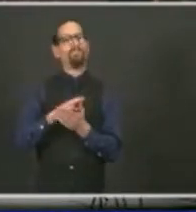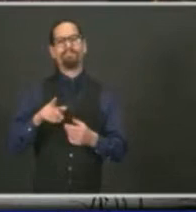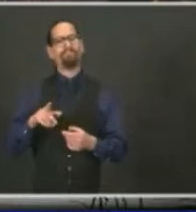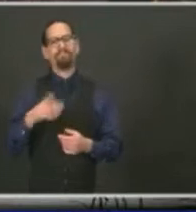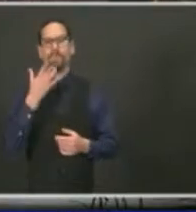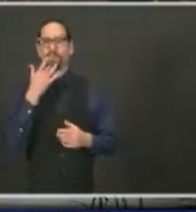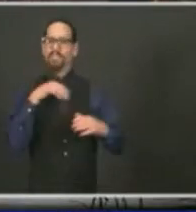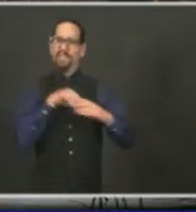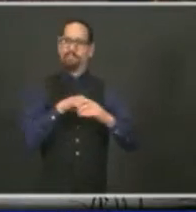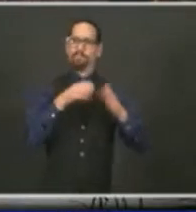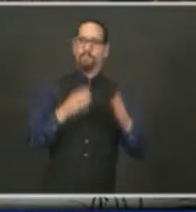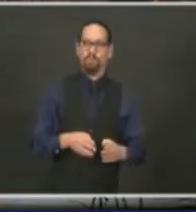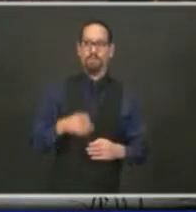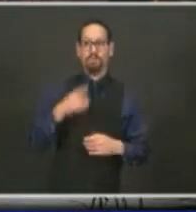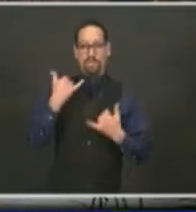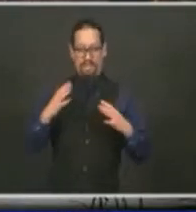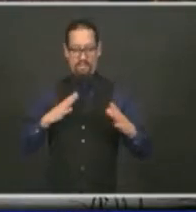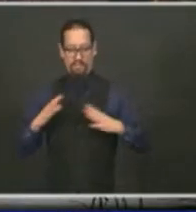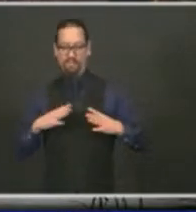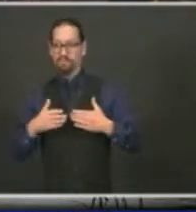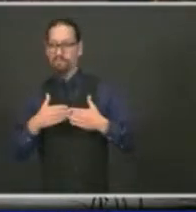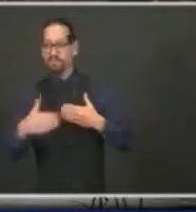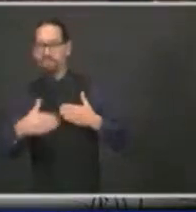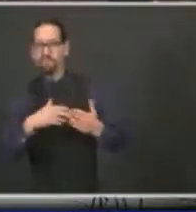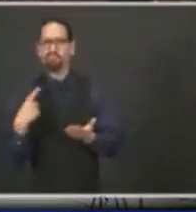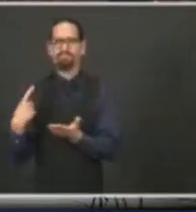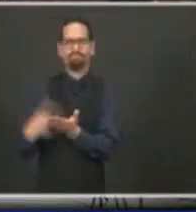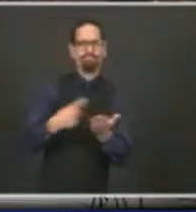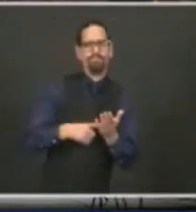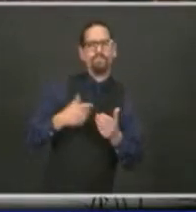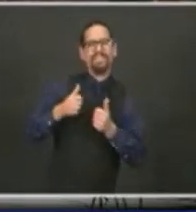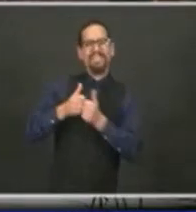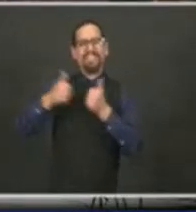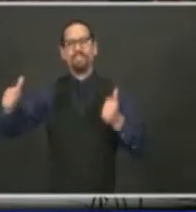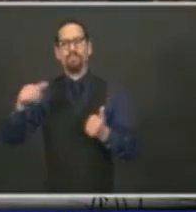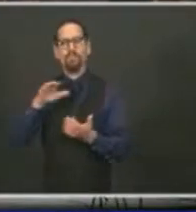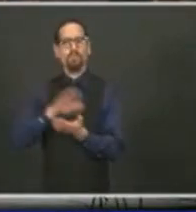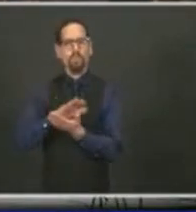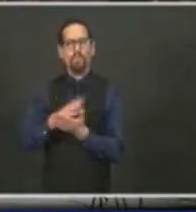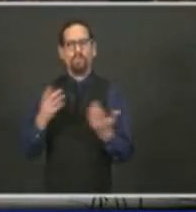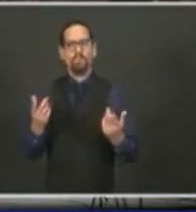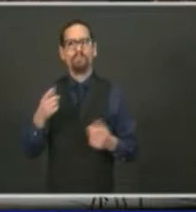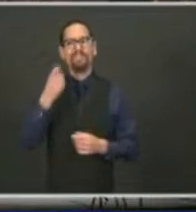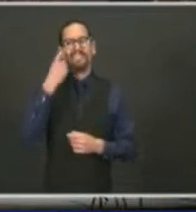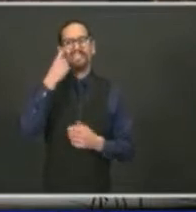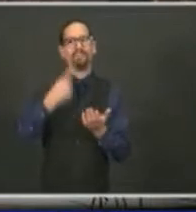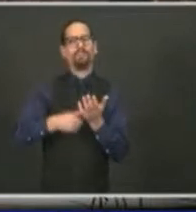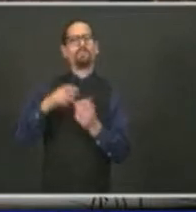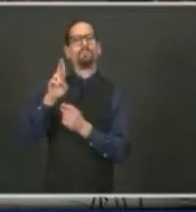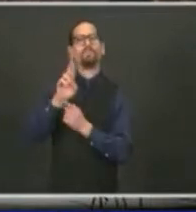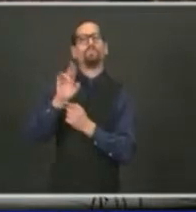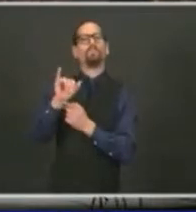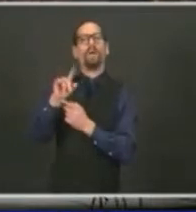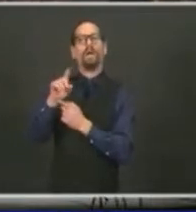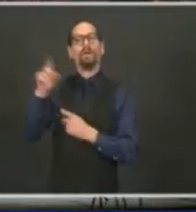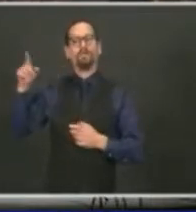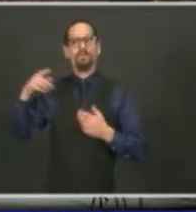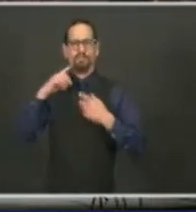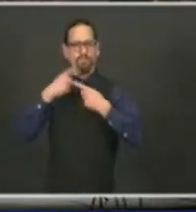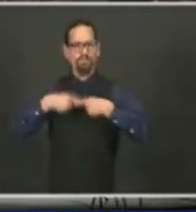holidays, and then as you just said, RIDE came out with the new rules that say there can be more of that.